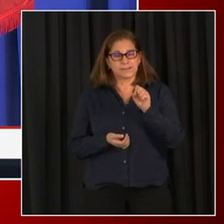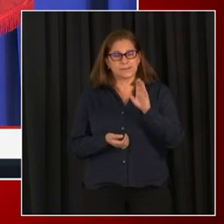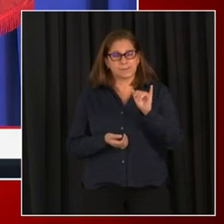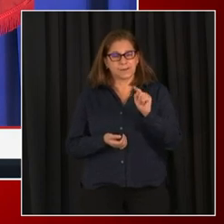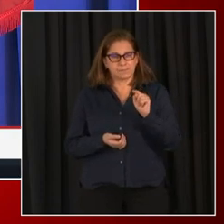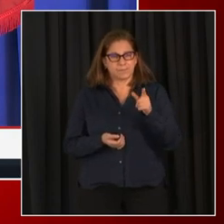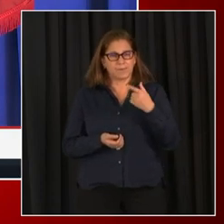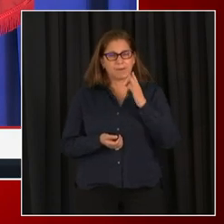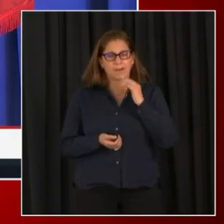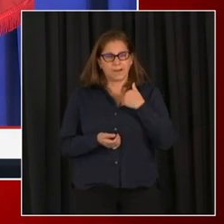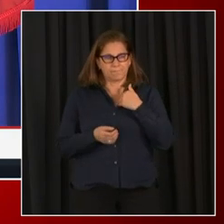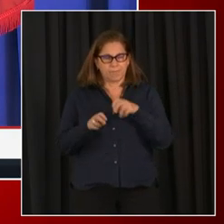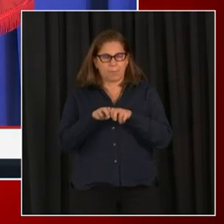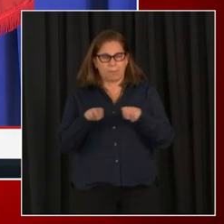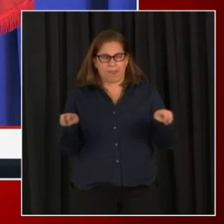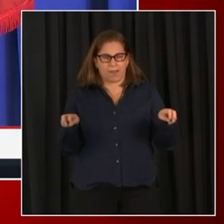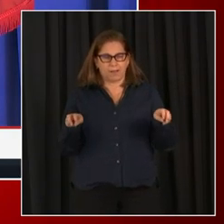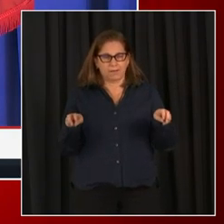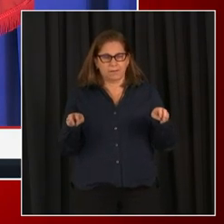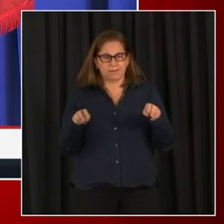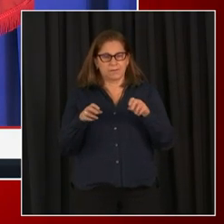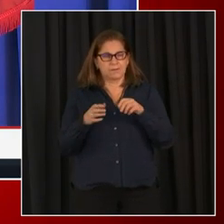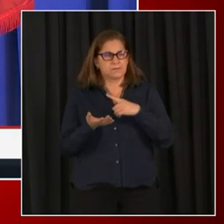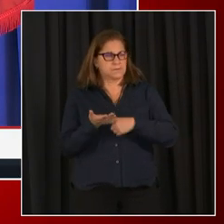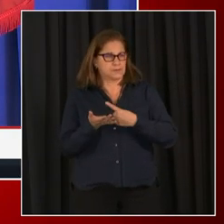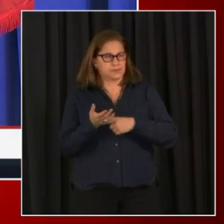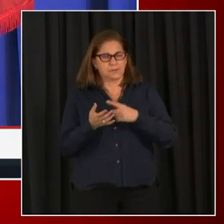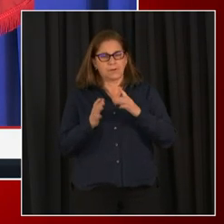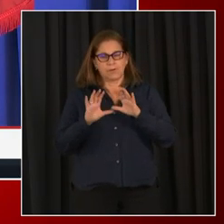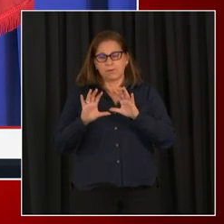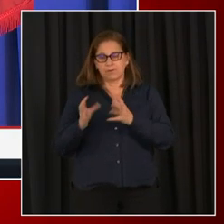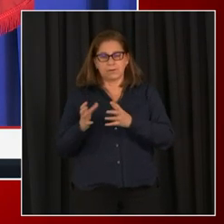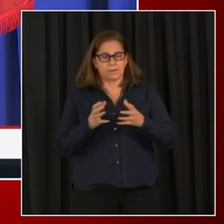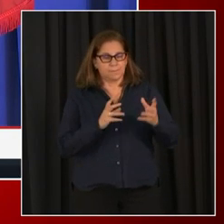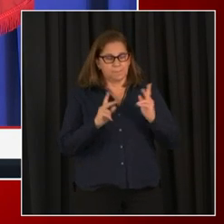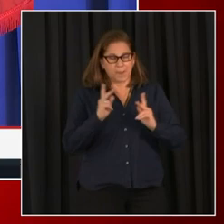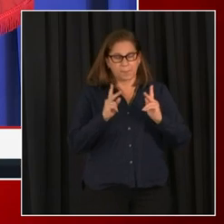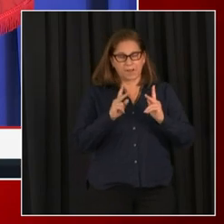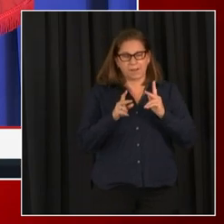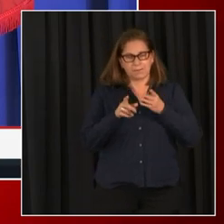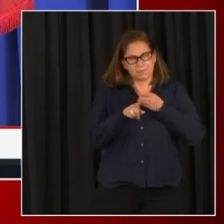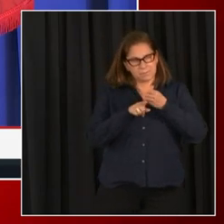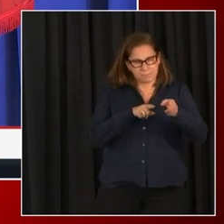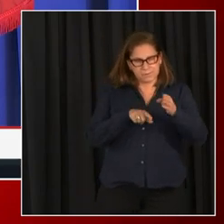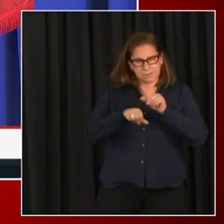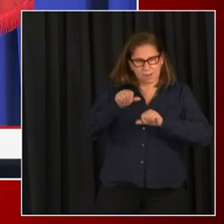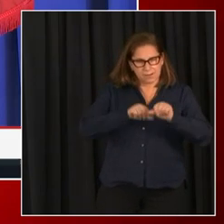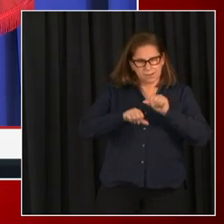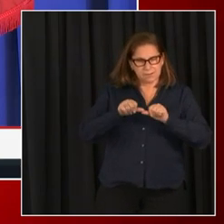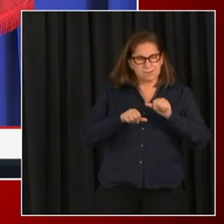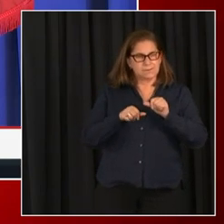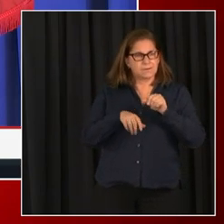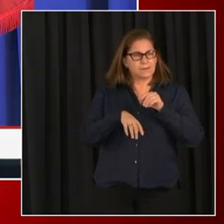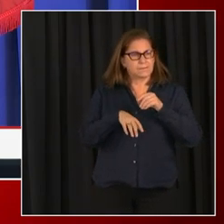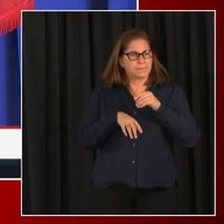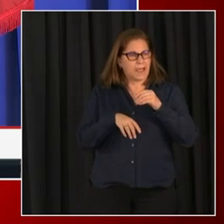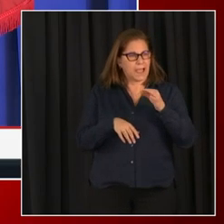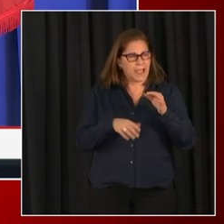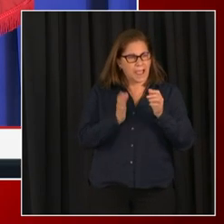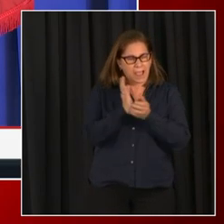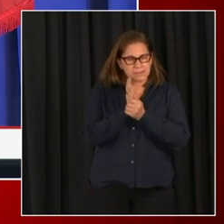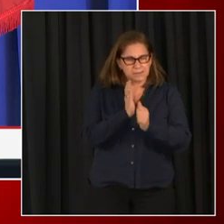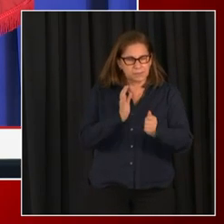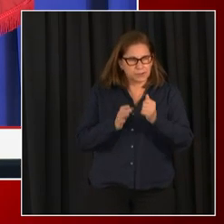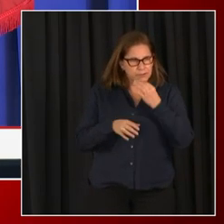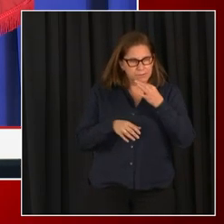that committee is made up of local experts, some of whom are doctors and scientists, and others are